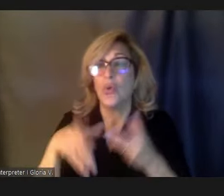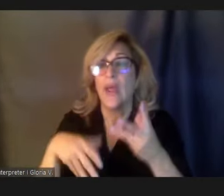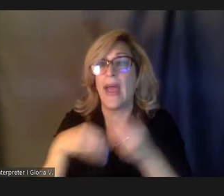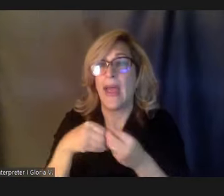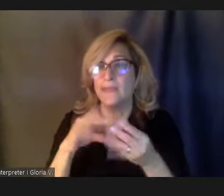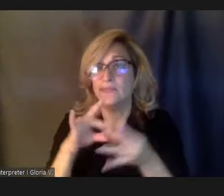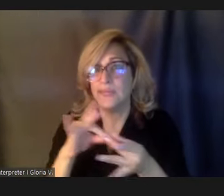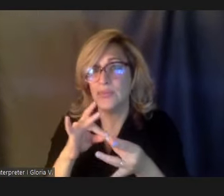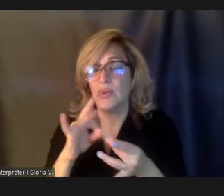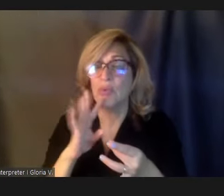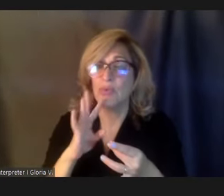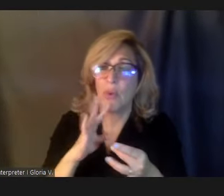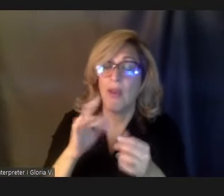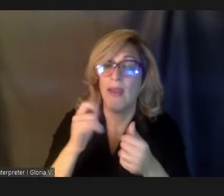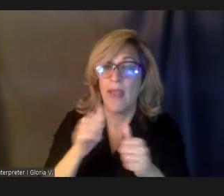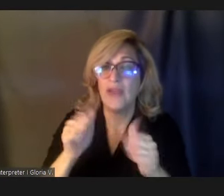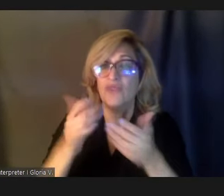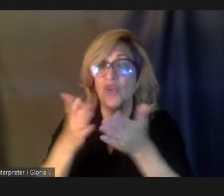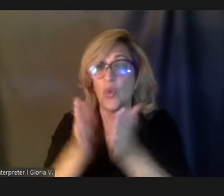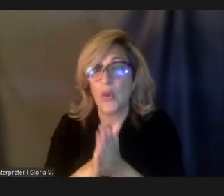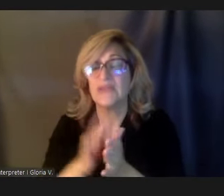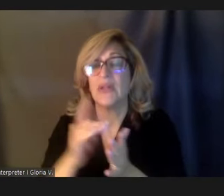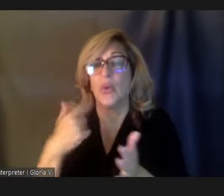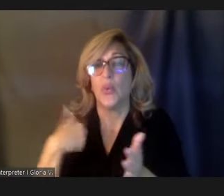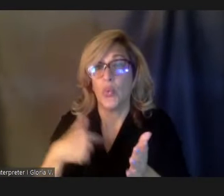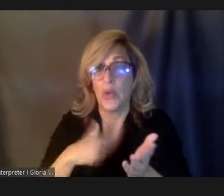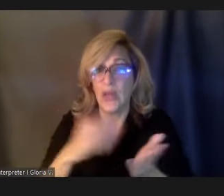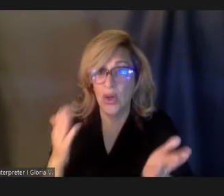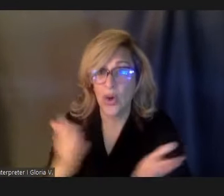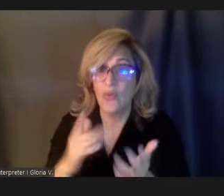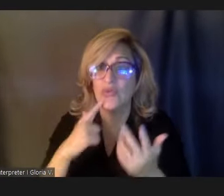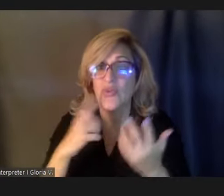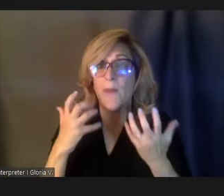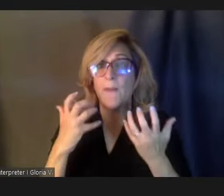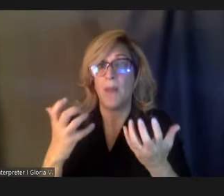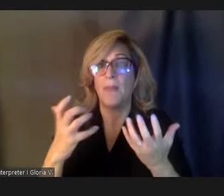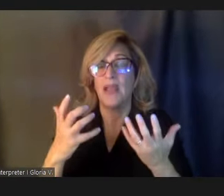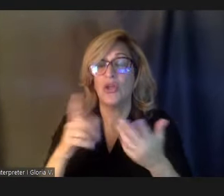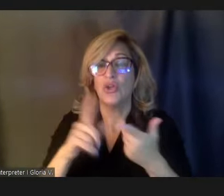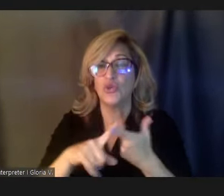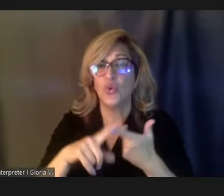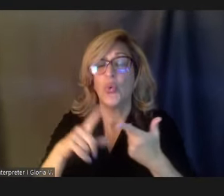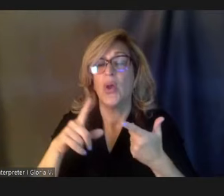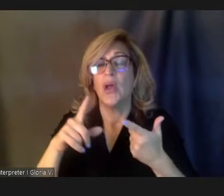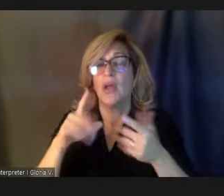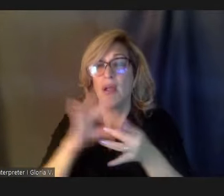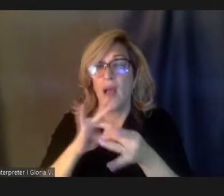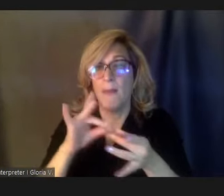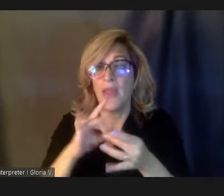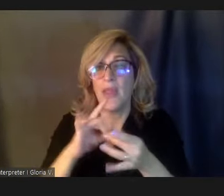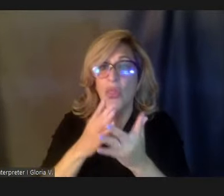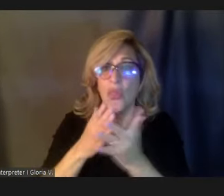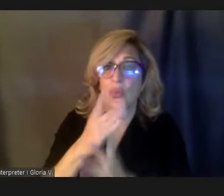make requests. We encourage the public to comment via the CBDTP website,